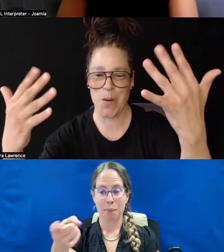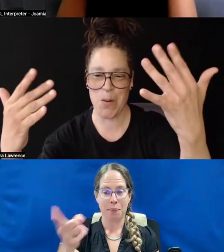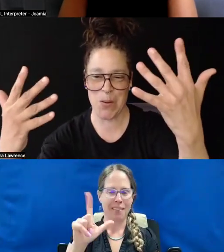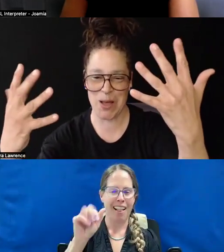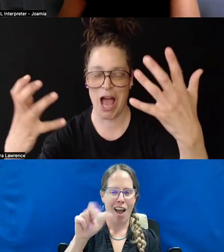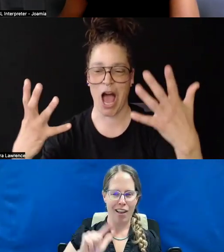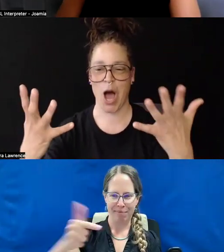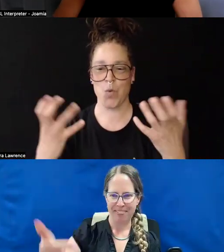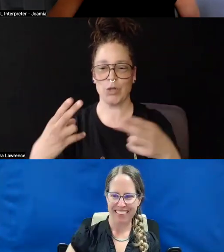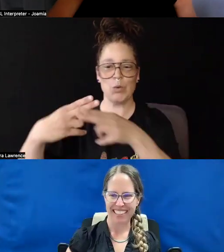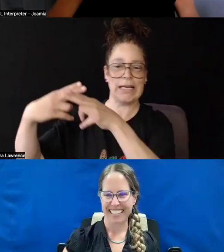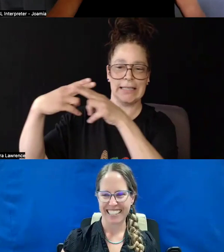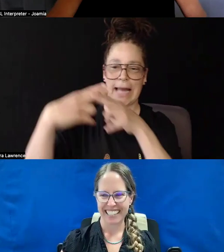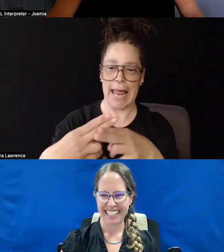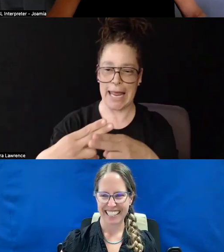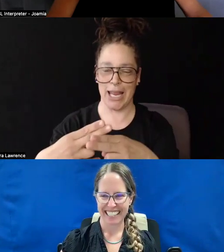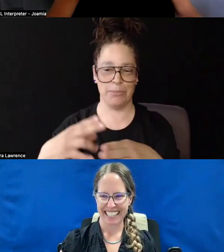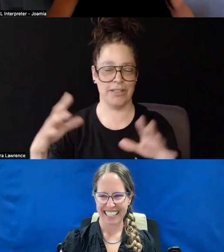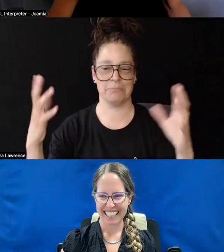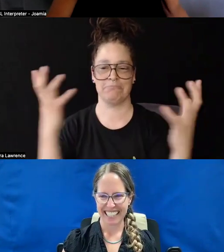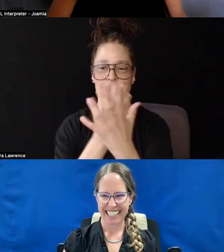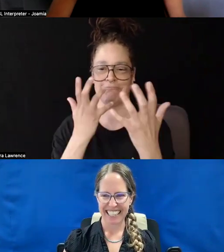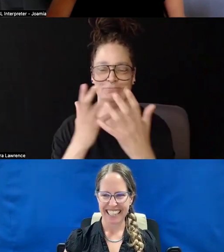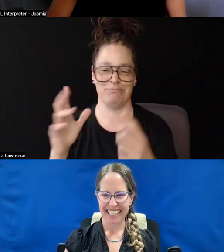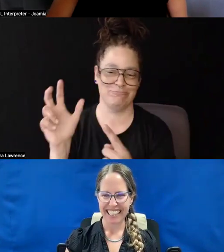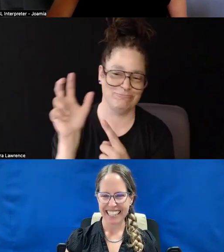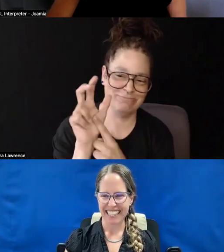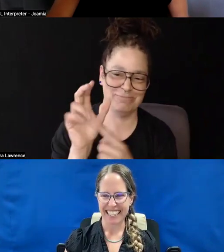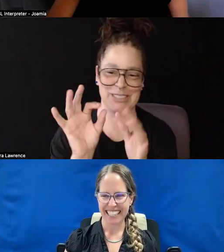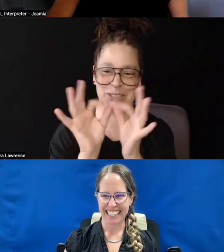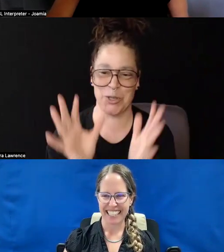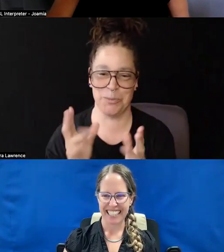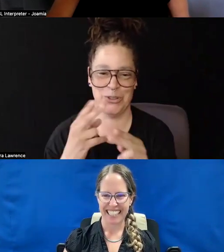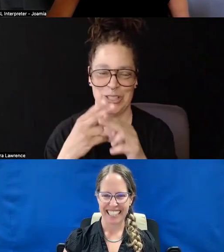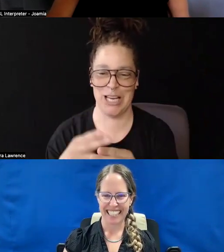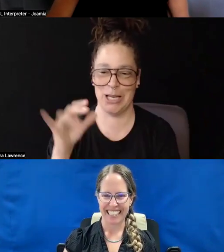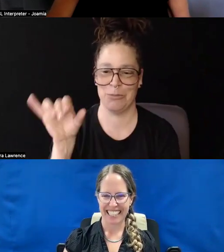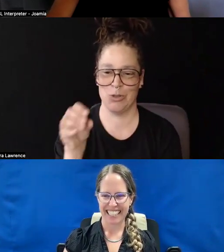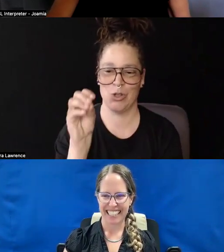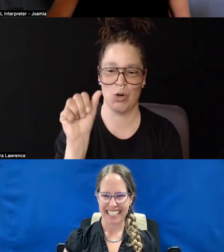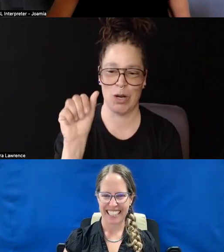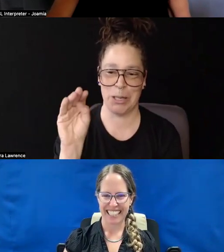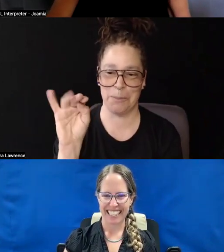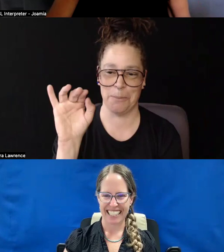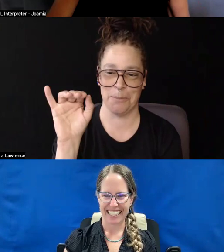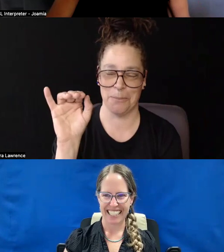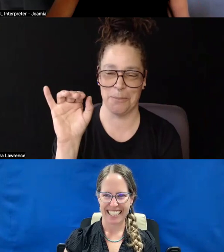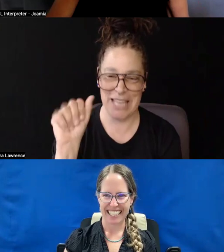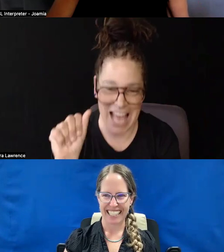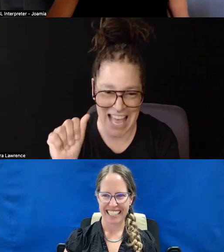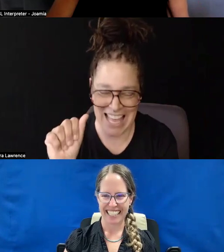great afternoon. Oh, wait, hold on. I want to name an amazing champ interpreter. Her name